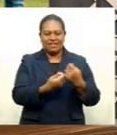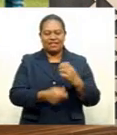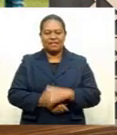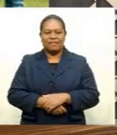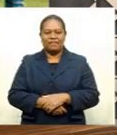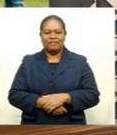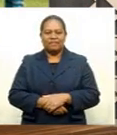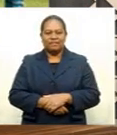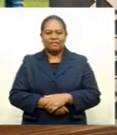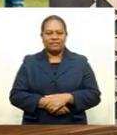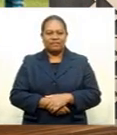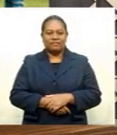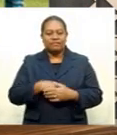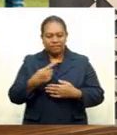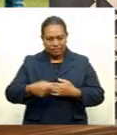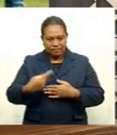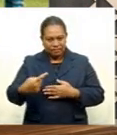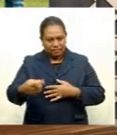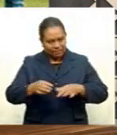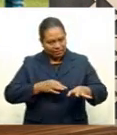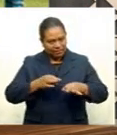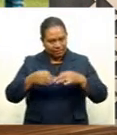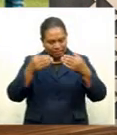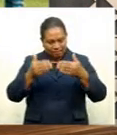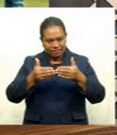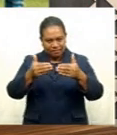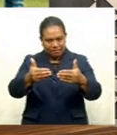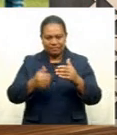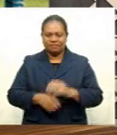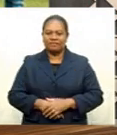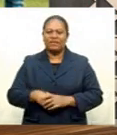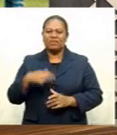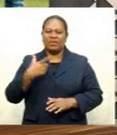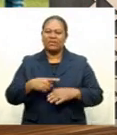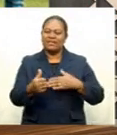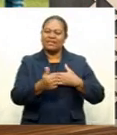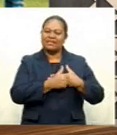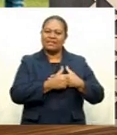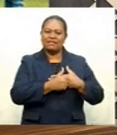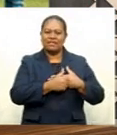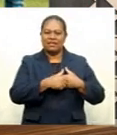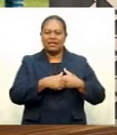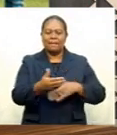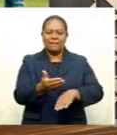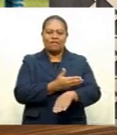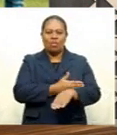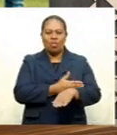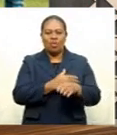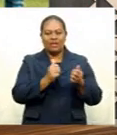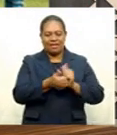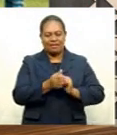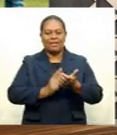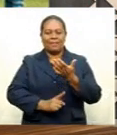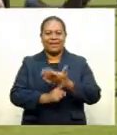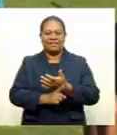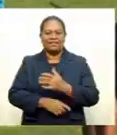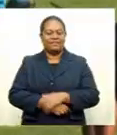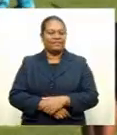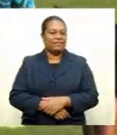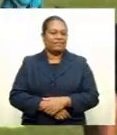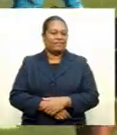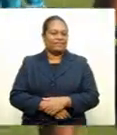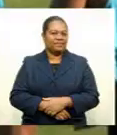Bawa, says they continue to plan ahead and follow through with safety protocols before the Games. Vinina Rakautonga has more.